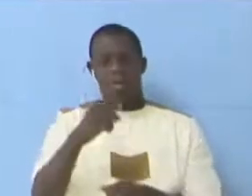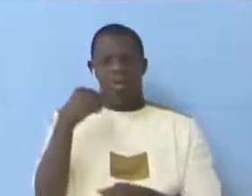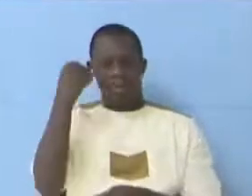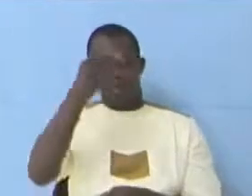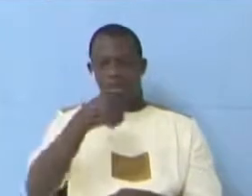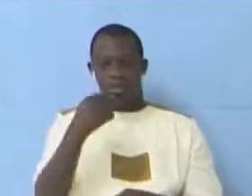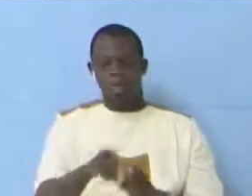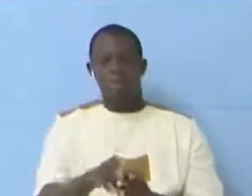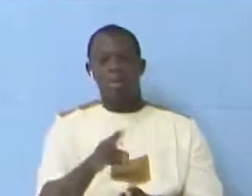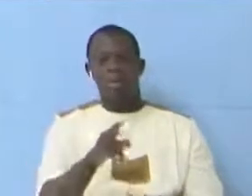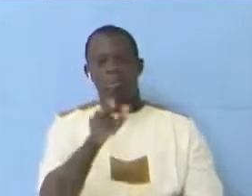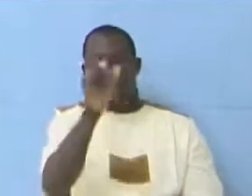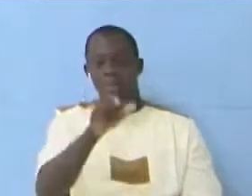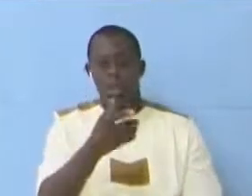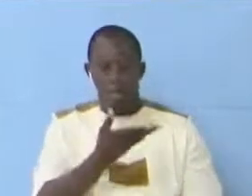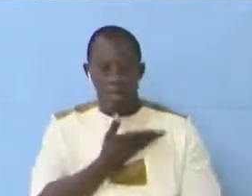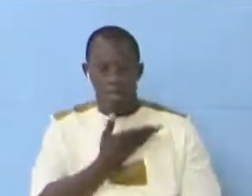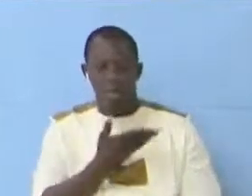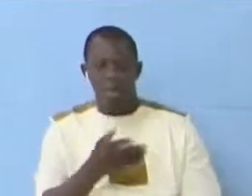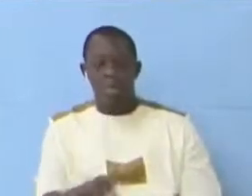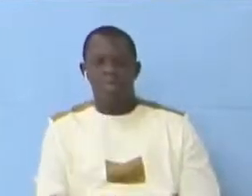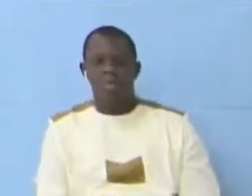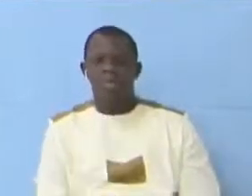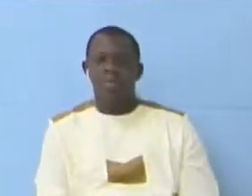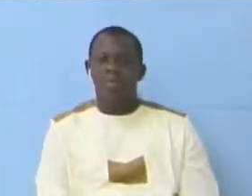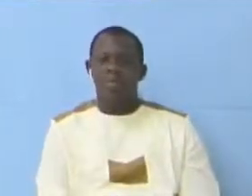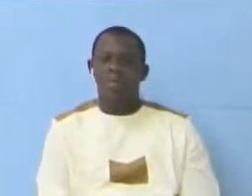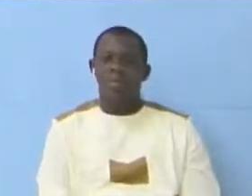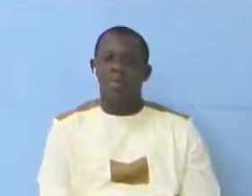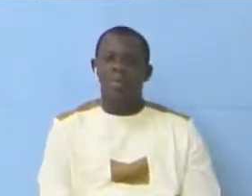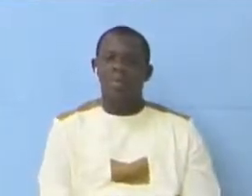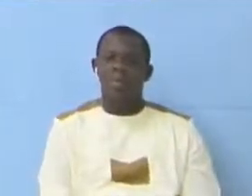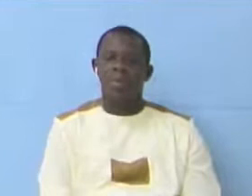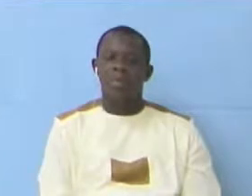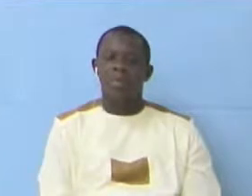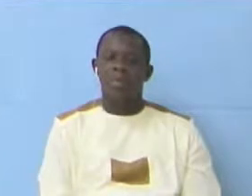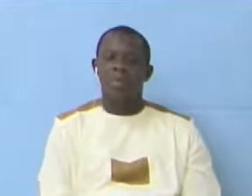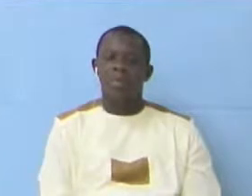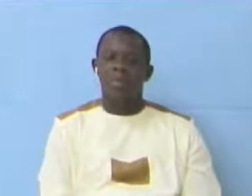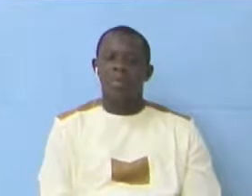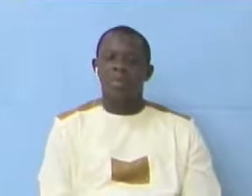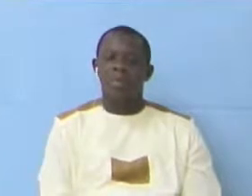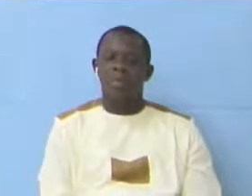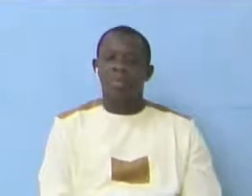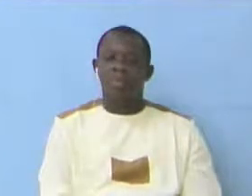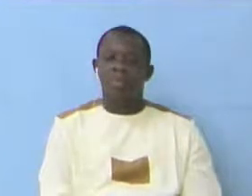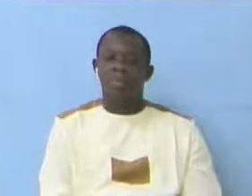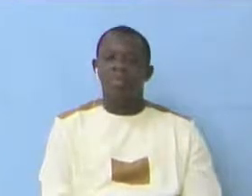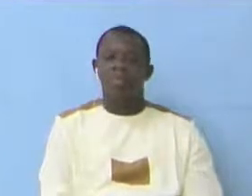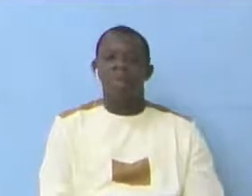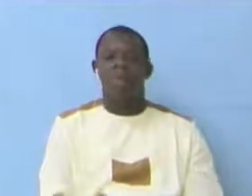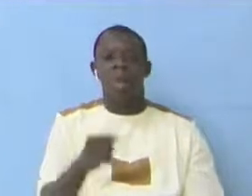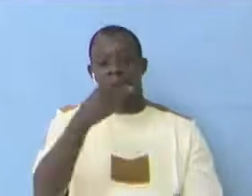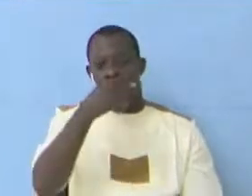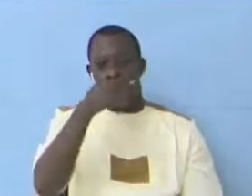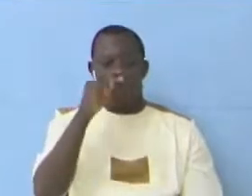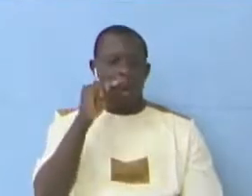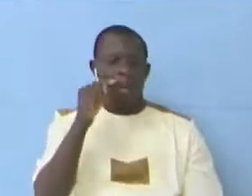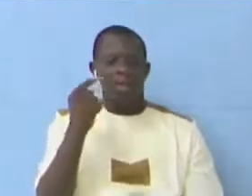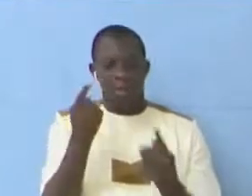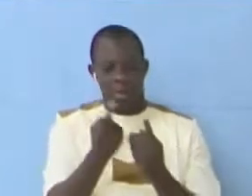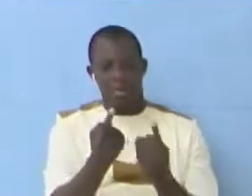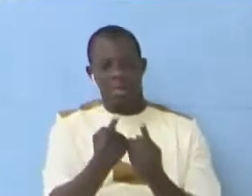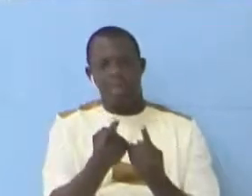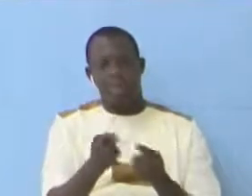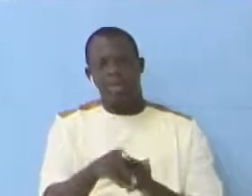white spots or whatever they were on his eyes. That was how I